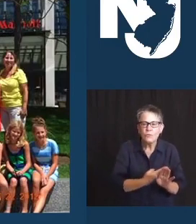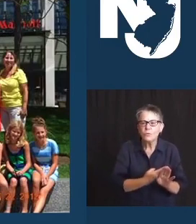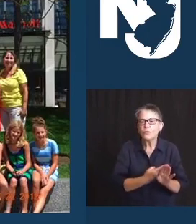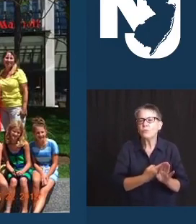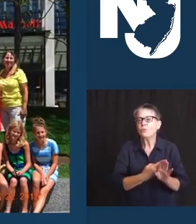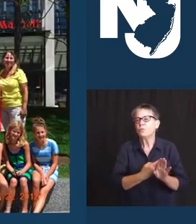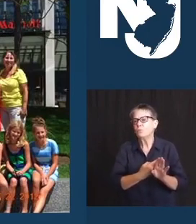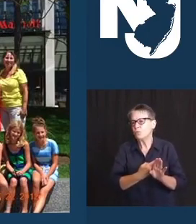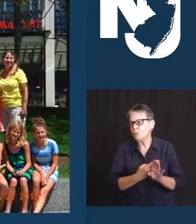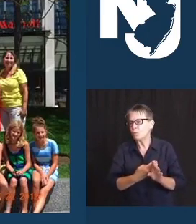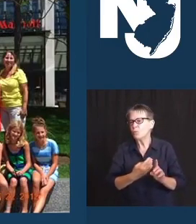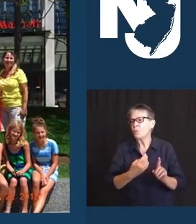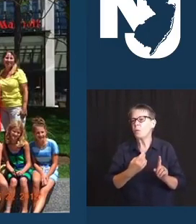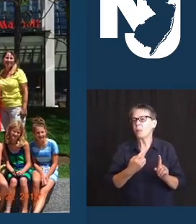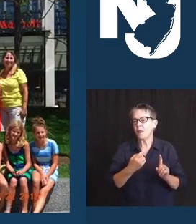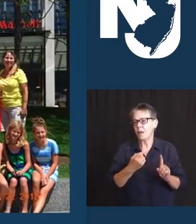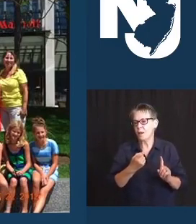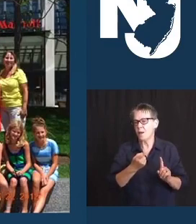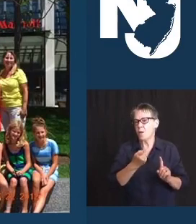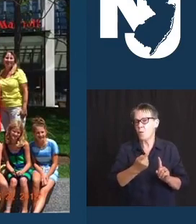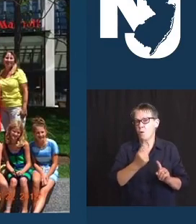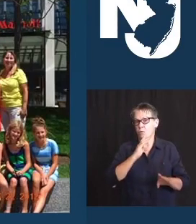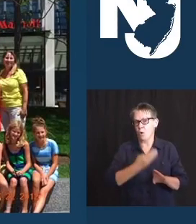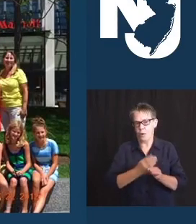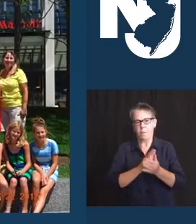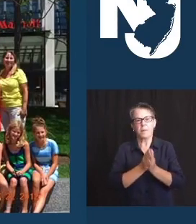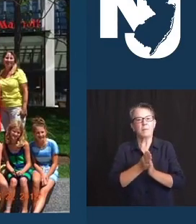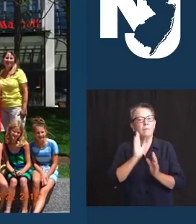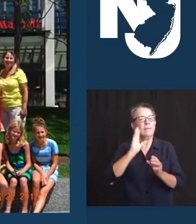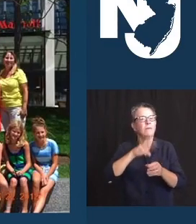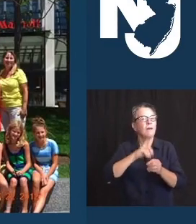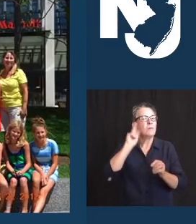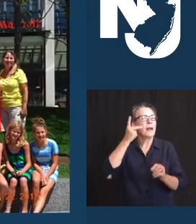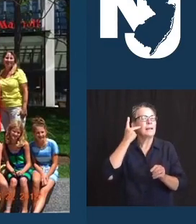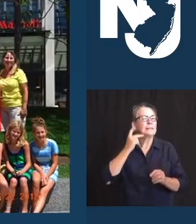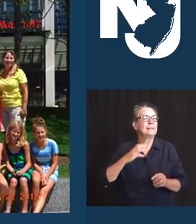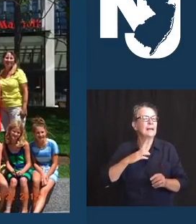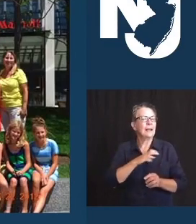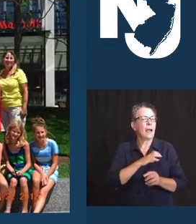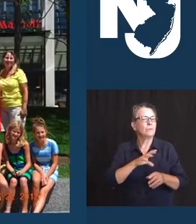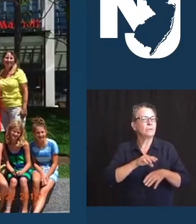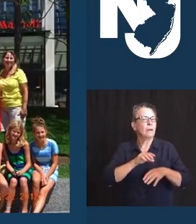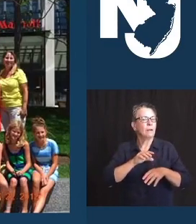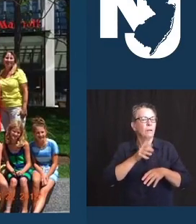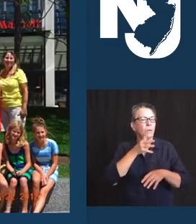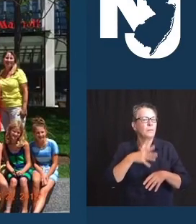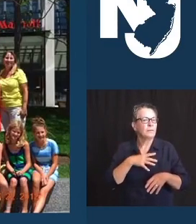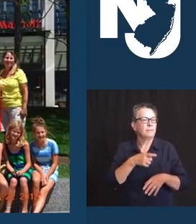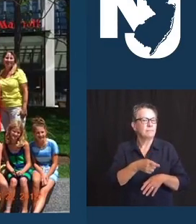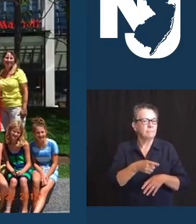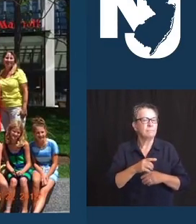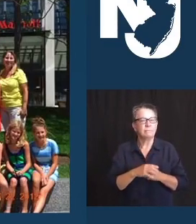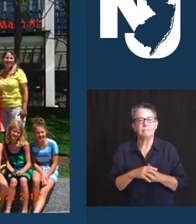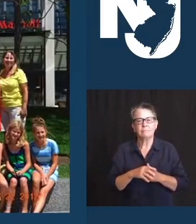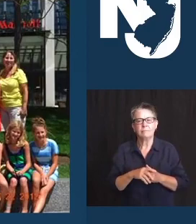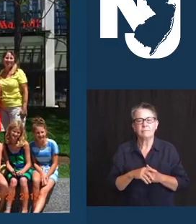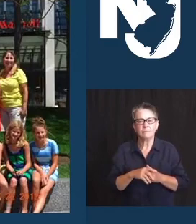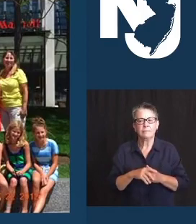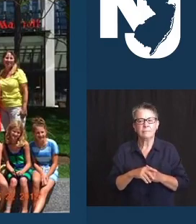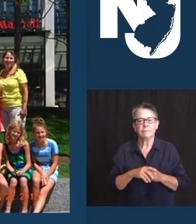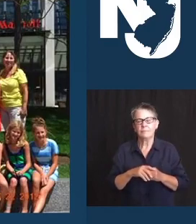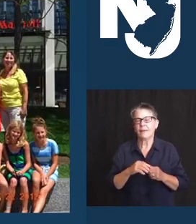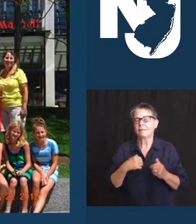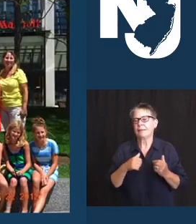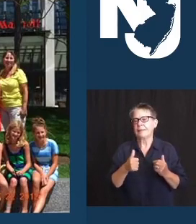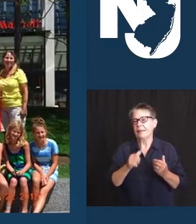West Caldwell, Colleen, and their spouses, and by his 10 grandchildren. We thank him for his many years of service to